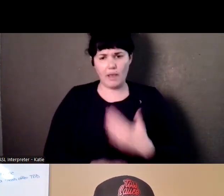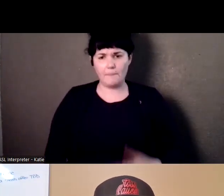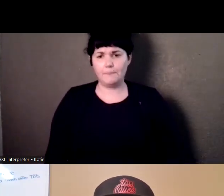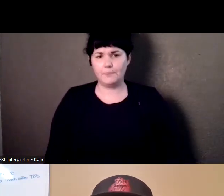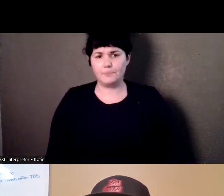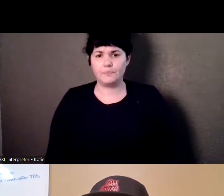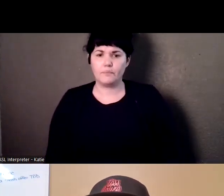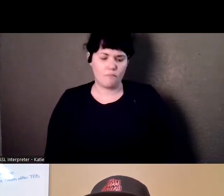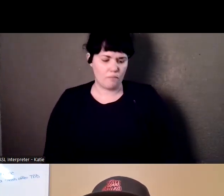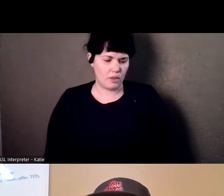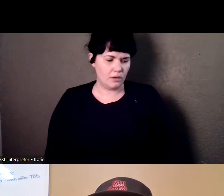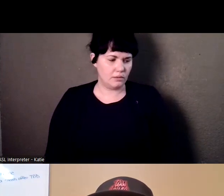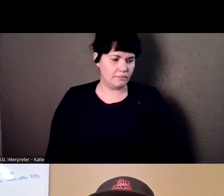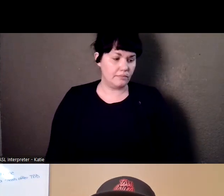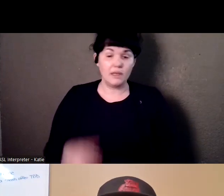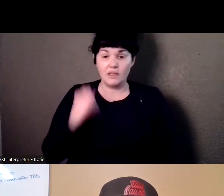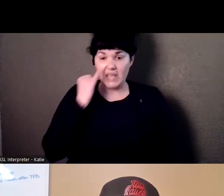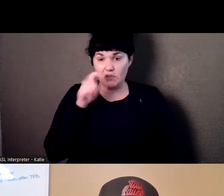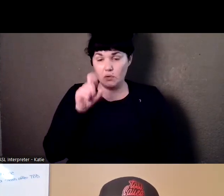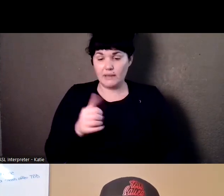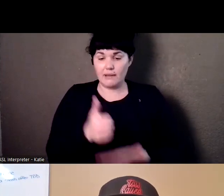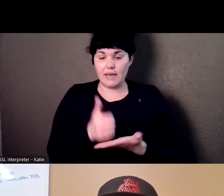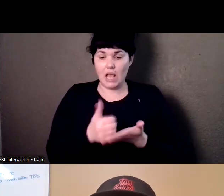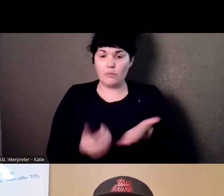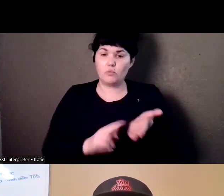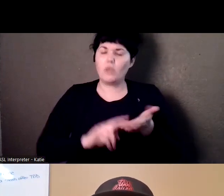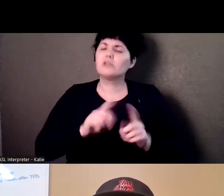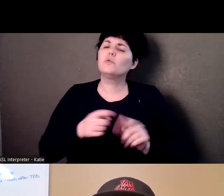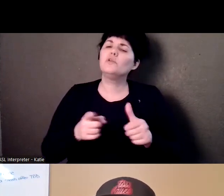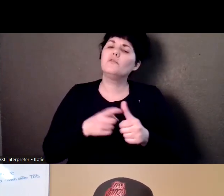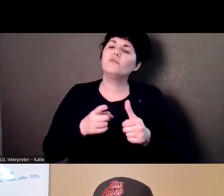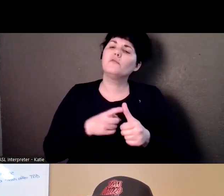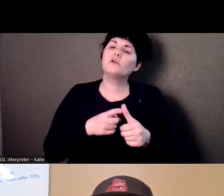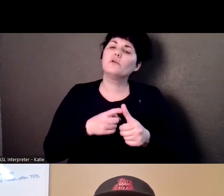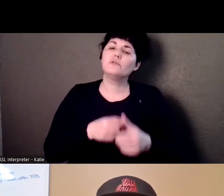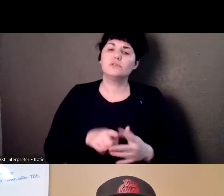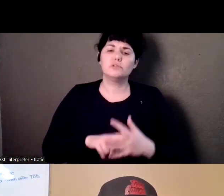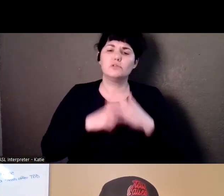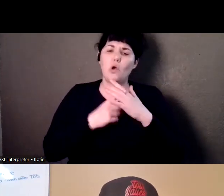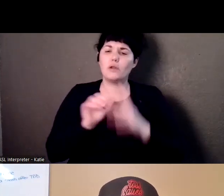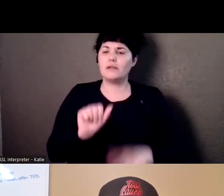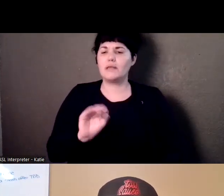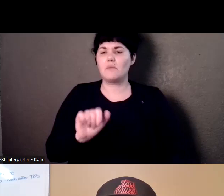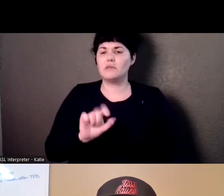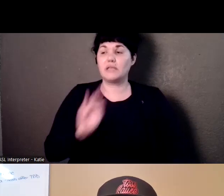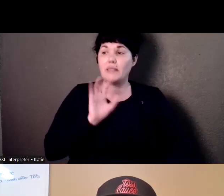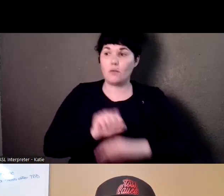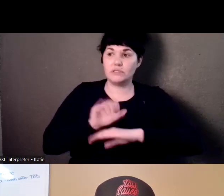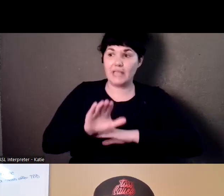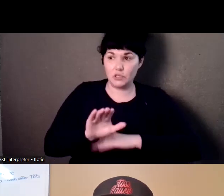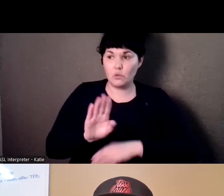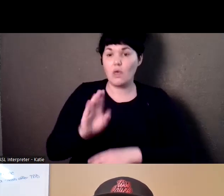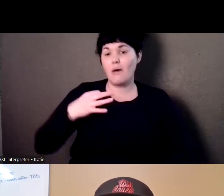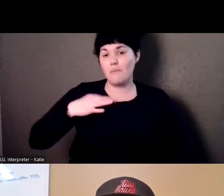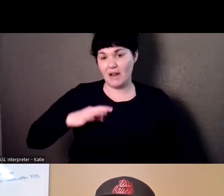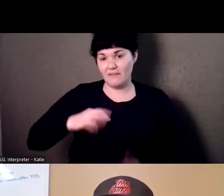need help enrolling in. So when you get started at Amazon, they send you a benefit package and you basically pick whichever works best for